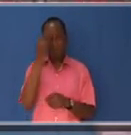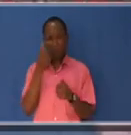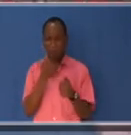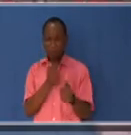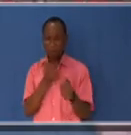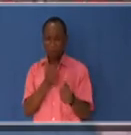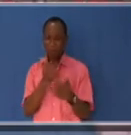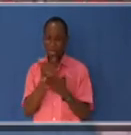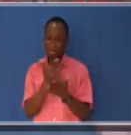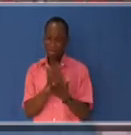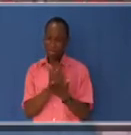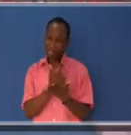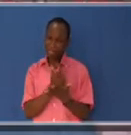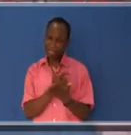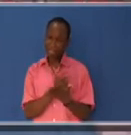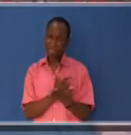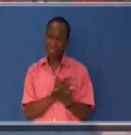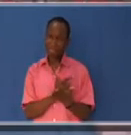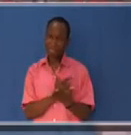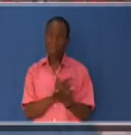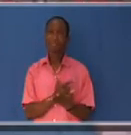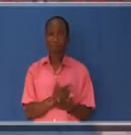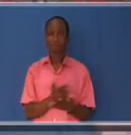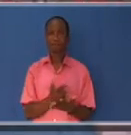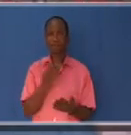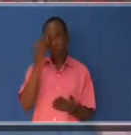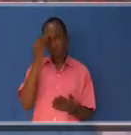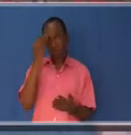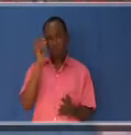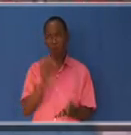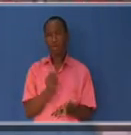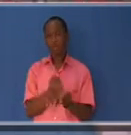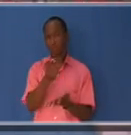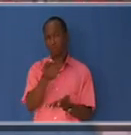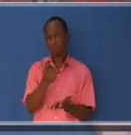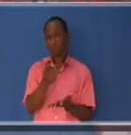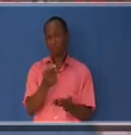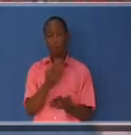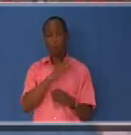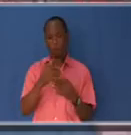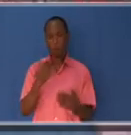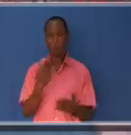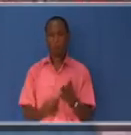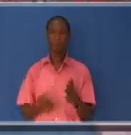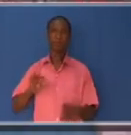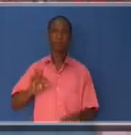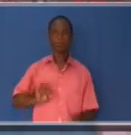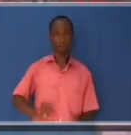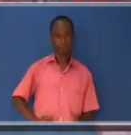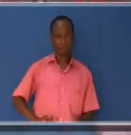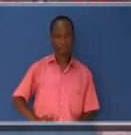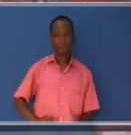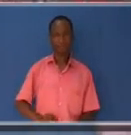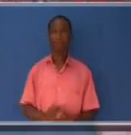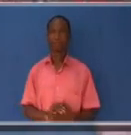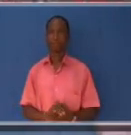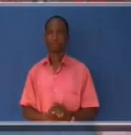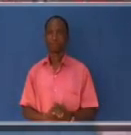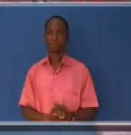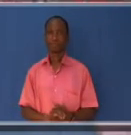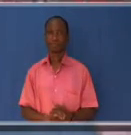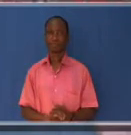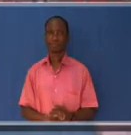has kept us alive, giving us his protection, and because of his love and mercy we